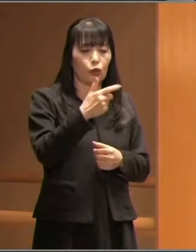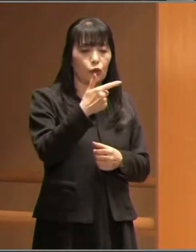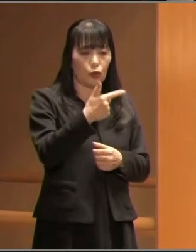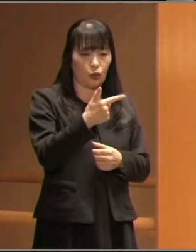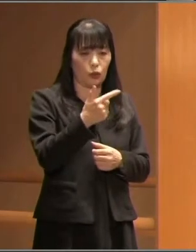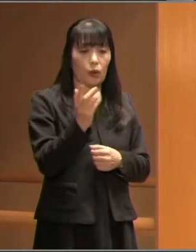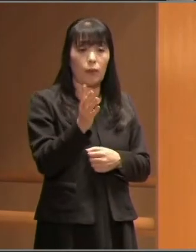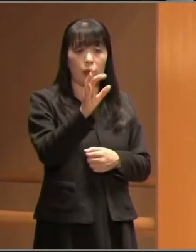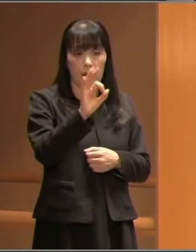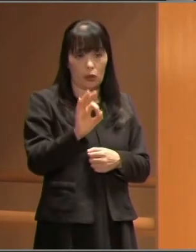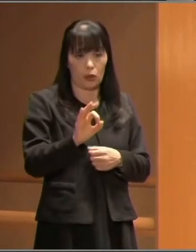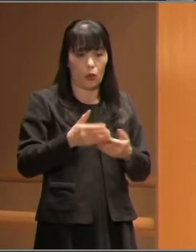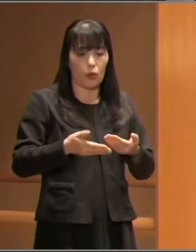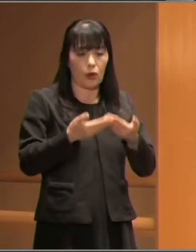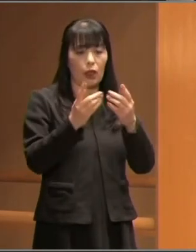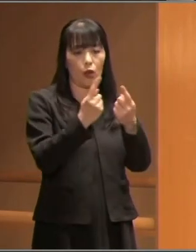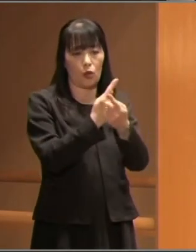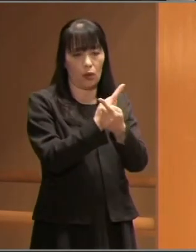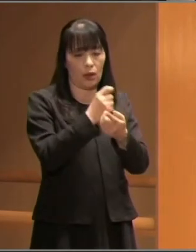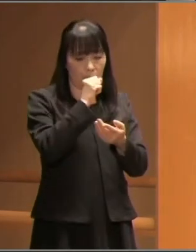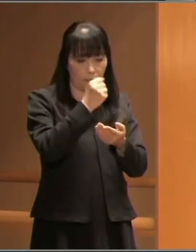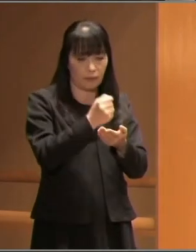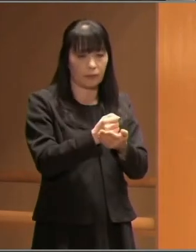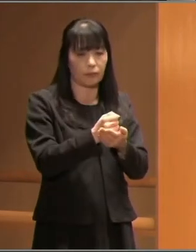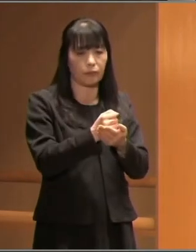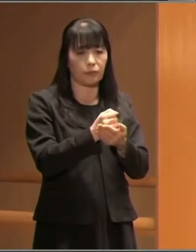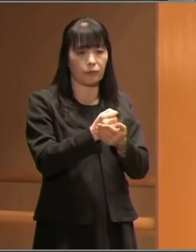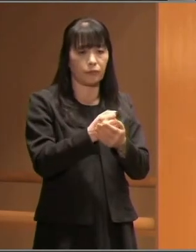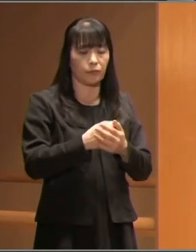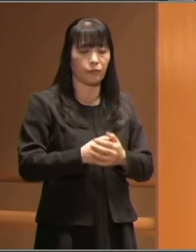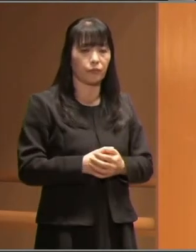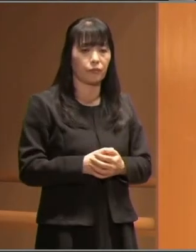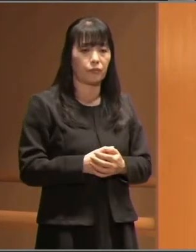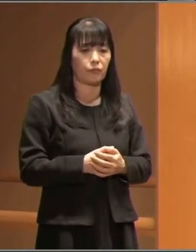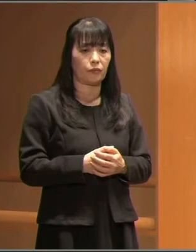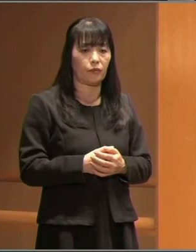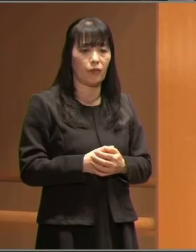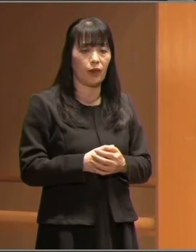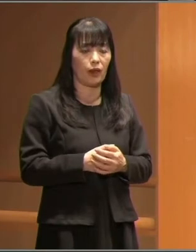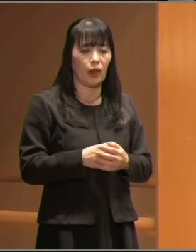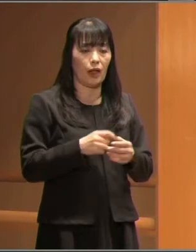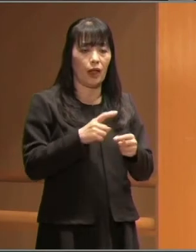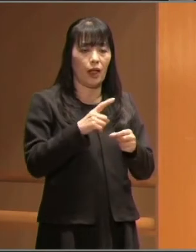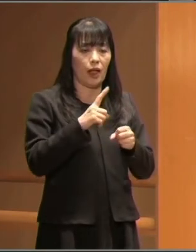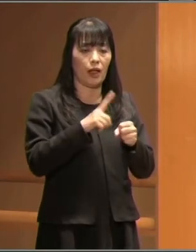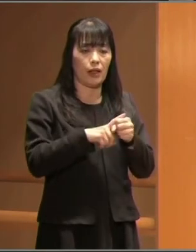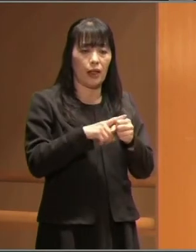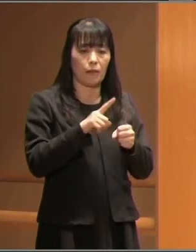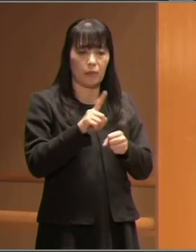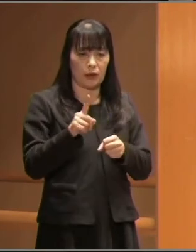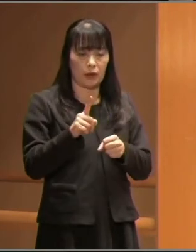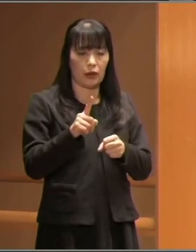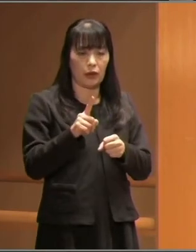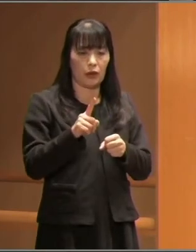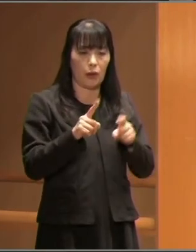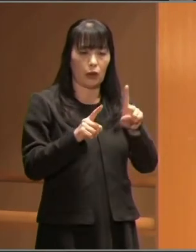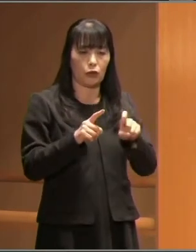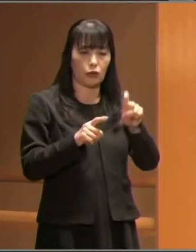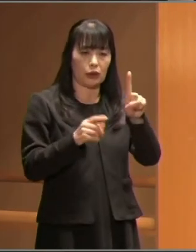means 16% lighter than the average vehicle of the same size or similar size. And then fuel